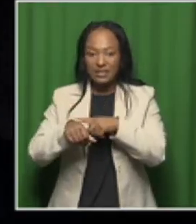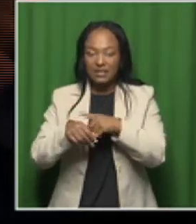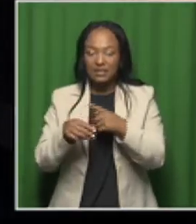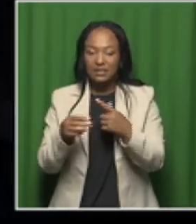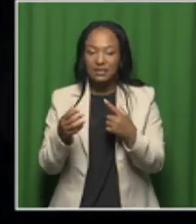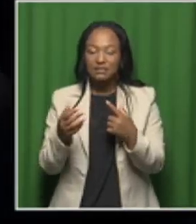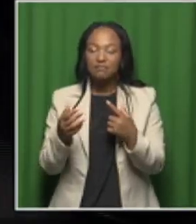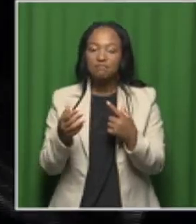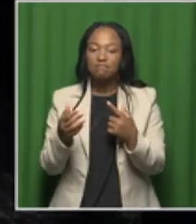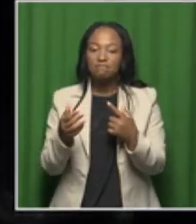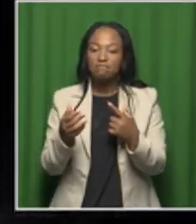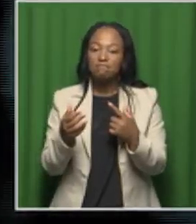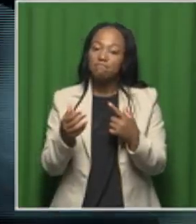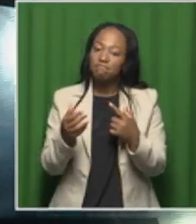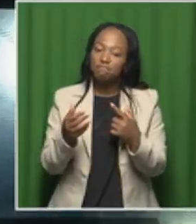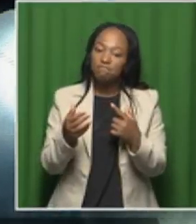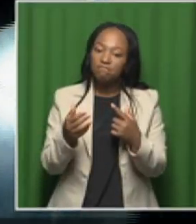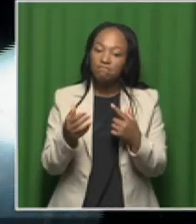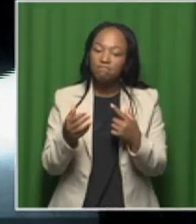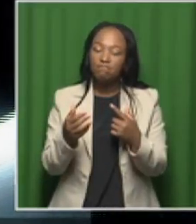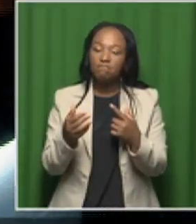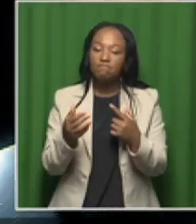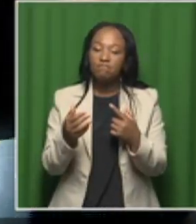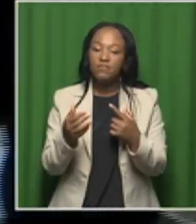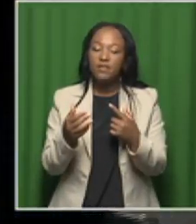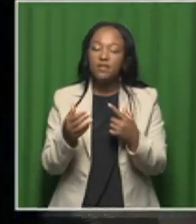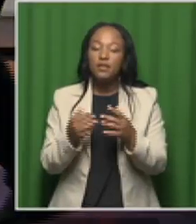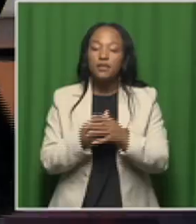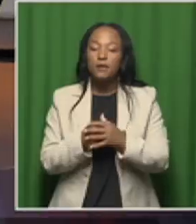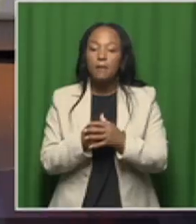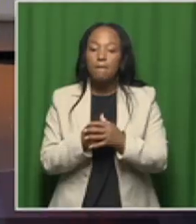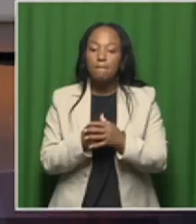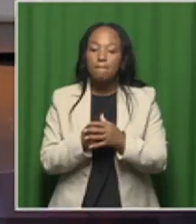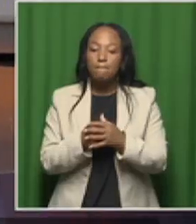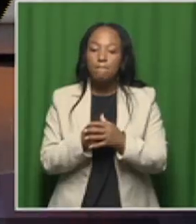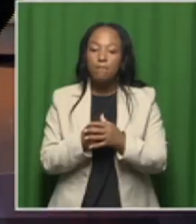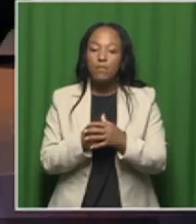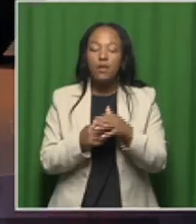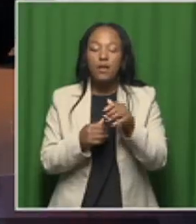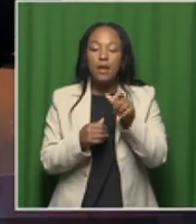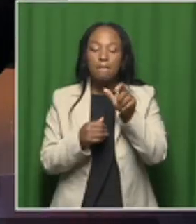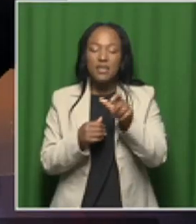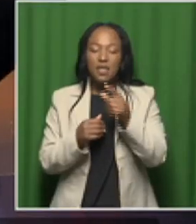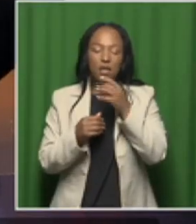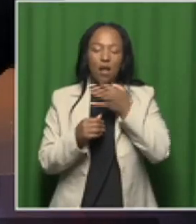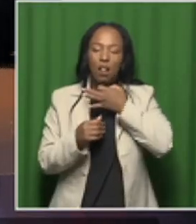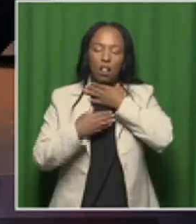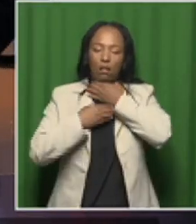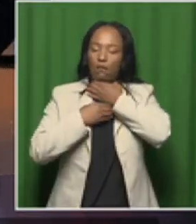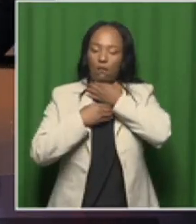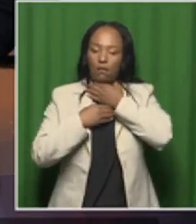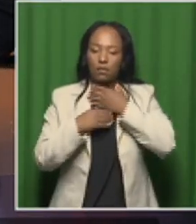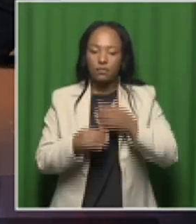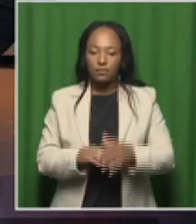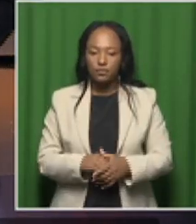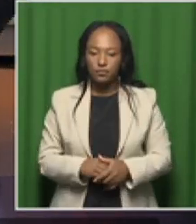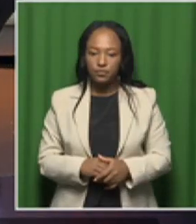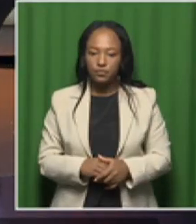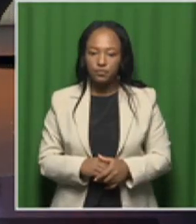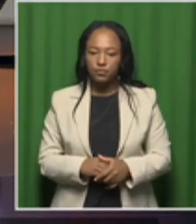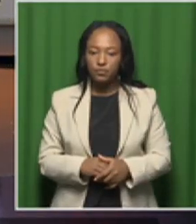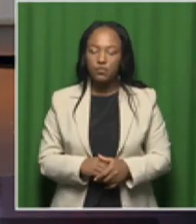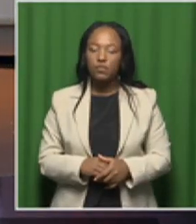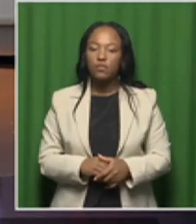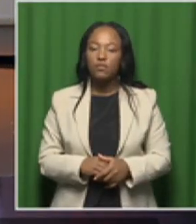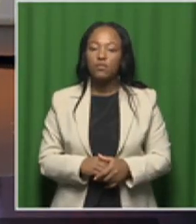Okay. Now, It's a saver. Someone's 100%. choking. Oh, yes, indeed. Now, And you go up to them. I agree with you right there. Yeah. Now, Heimlich maneuver